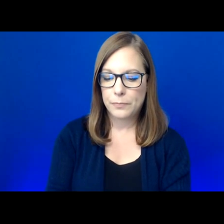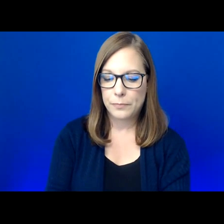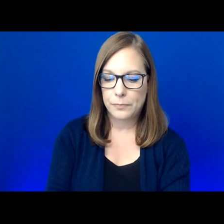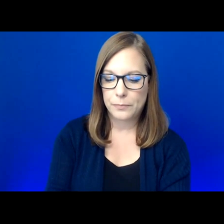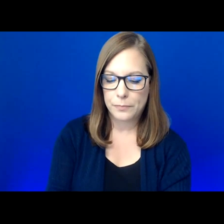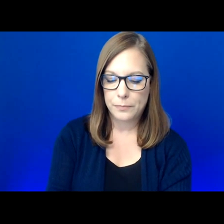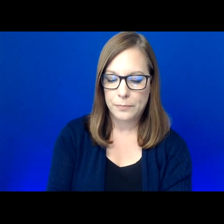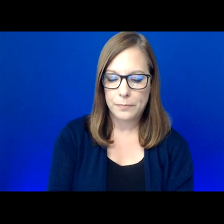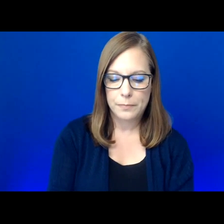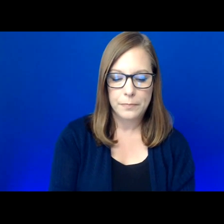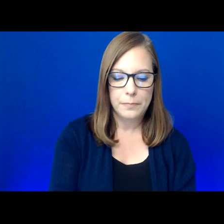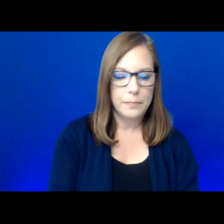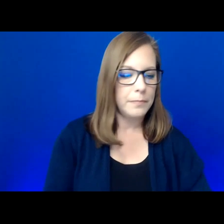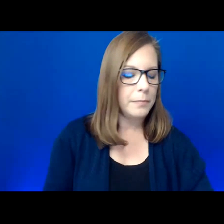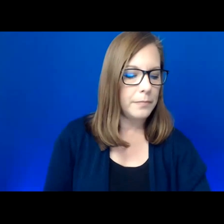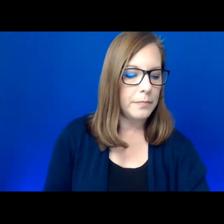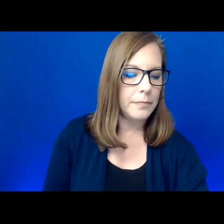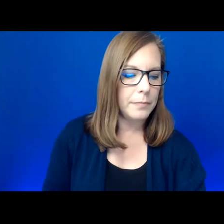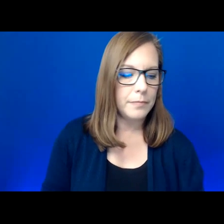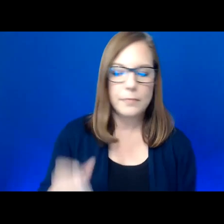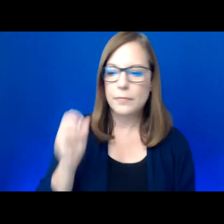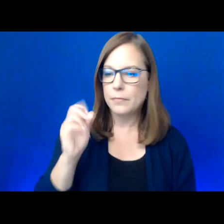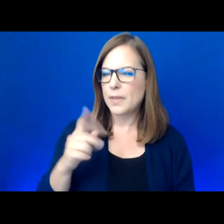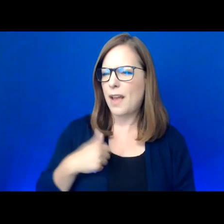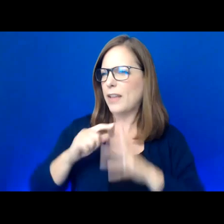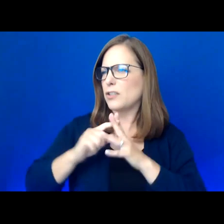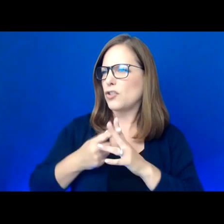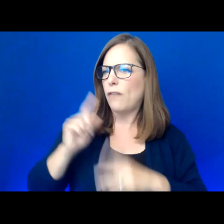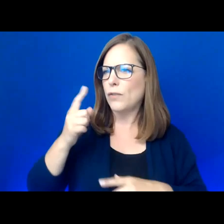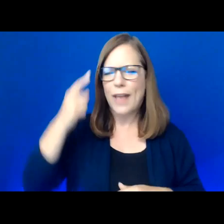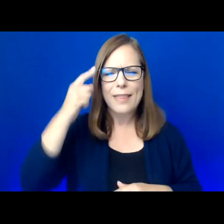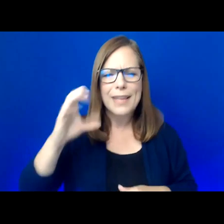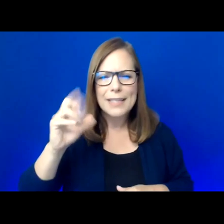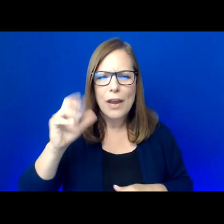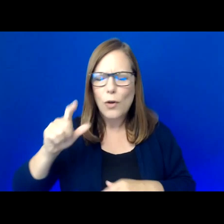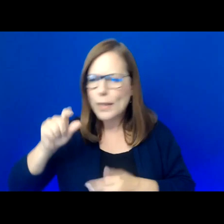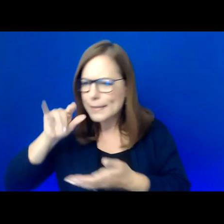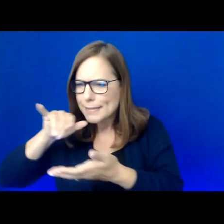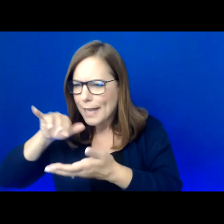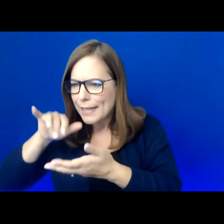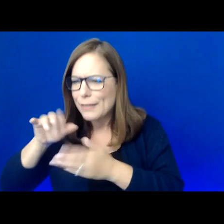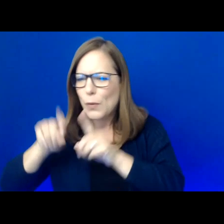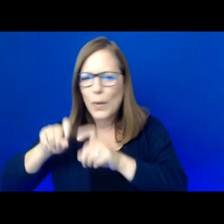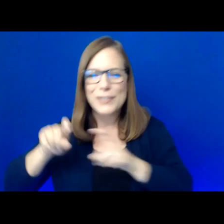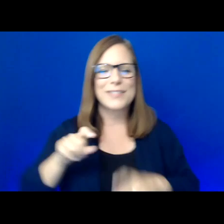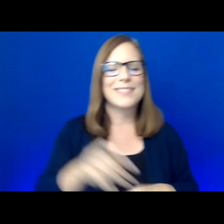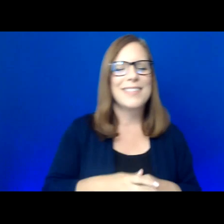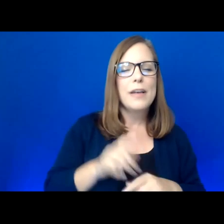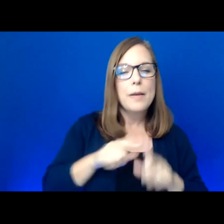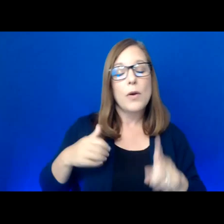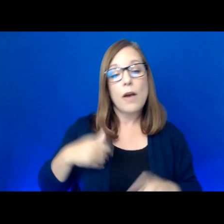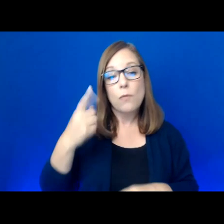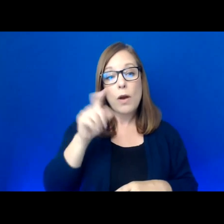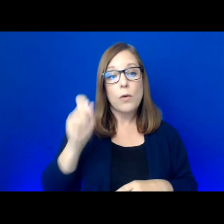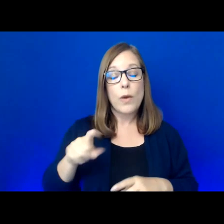This is Connie. I can start the first one. I think Carol's looking at the questions right now. But we had a question that came in via